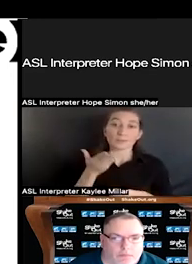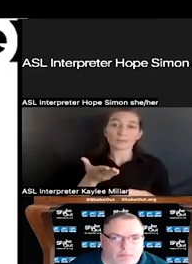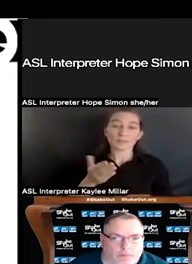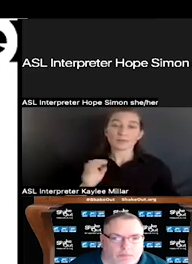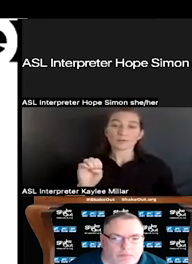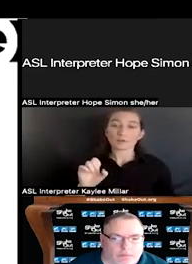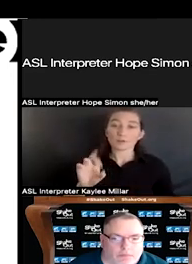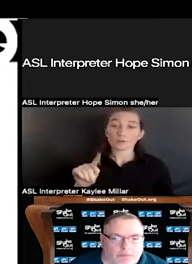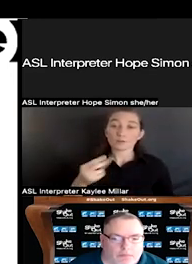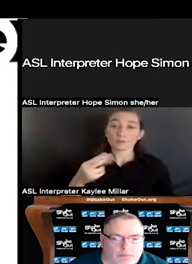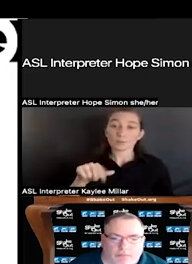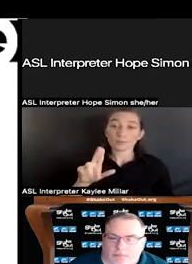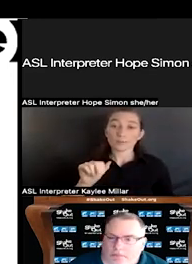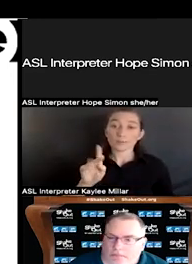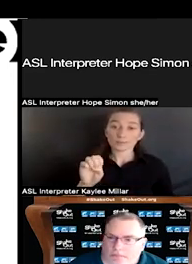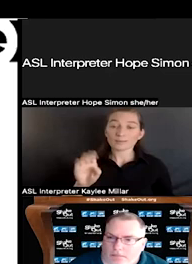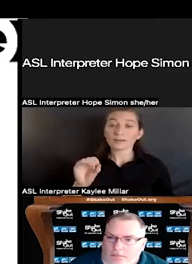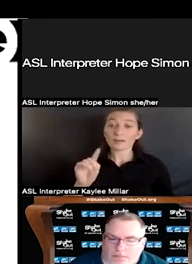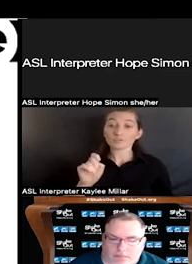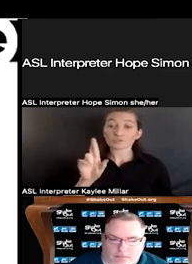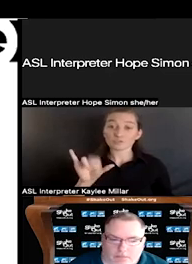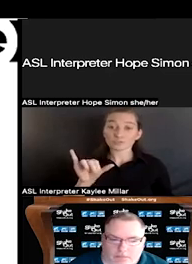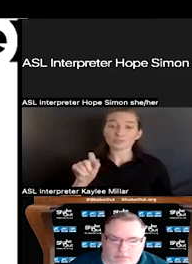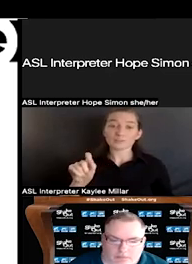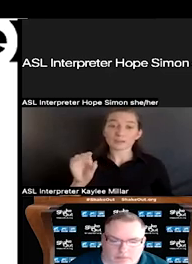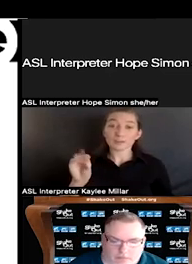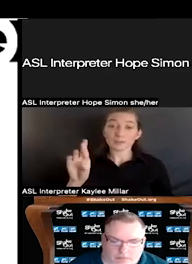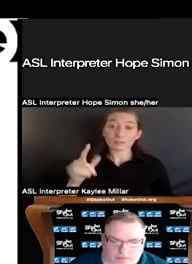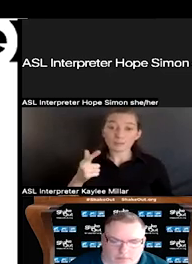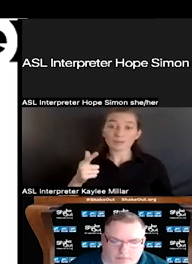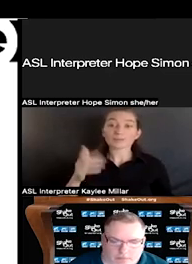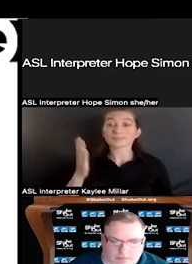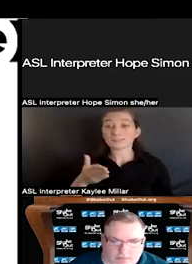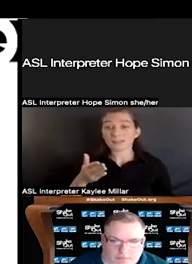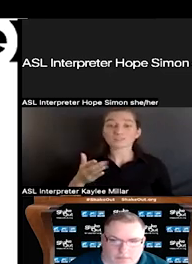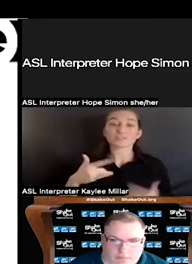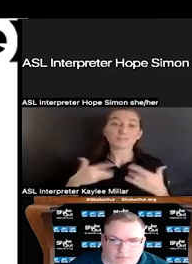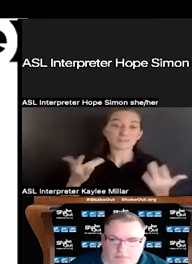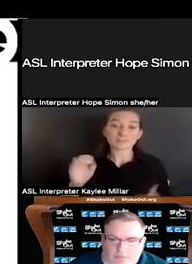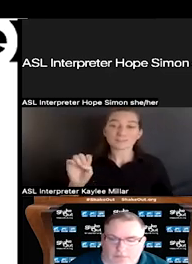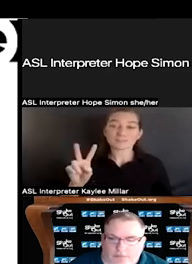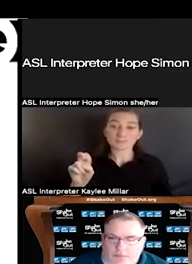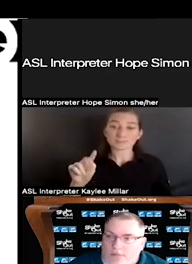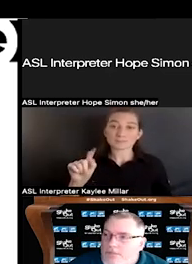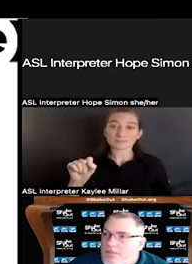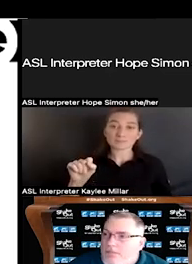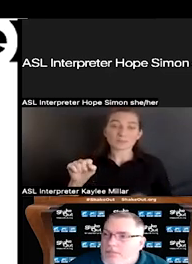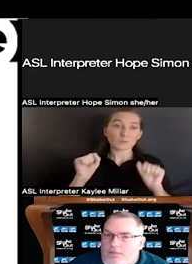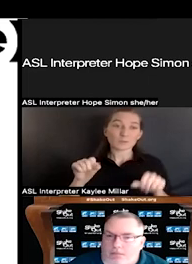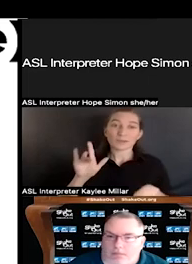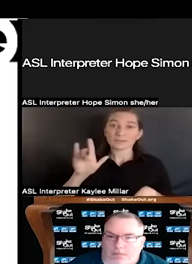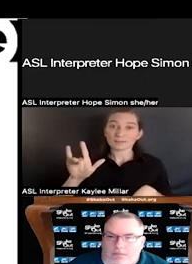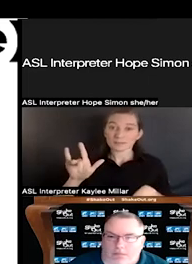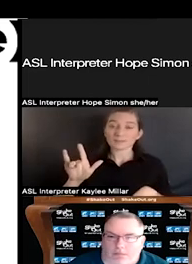earthquakecountry.org/events, you'll see an option for clicking on a form that you can submit, provide all the information about your need, and